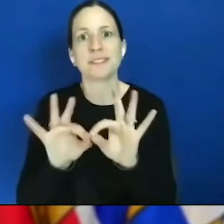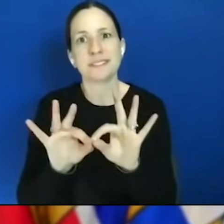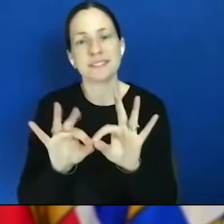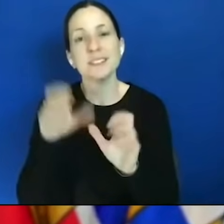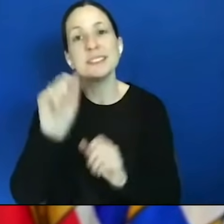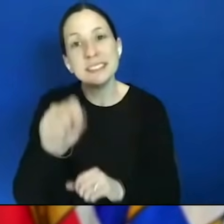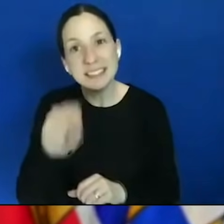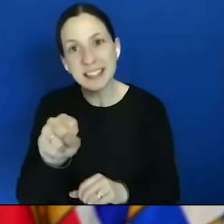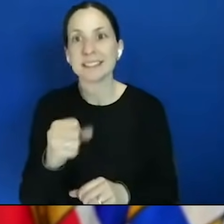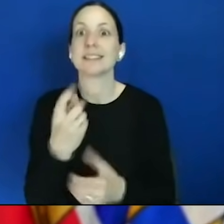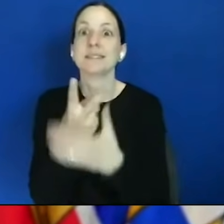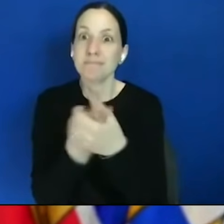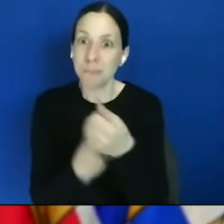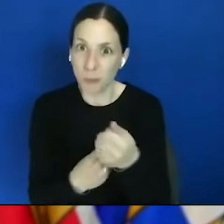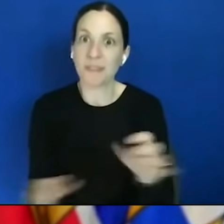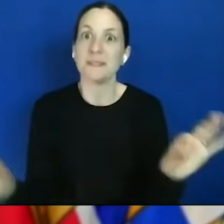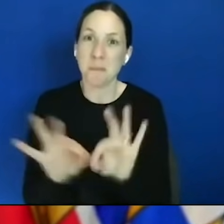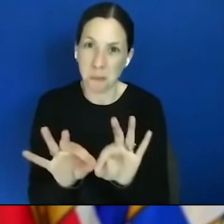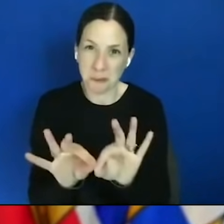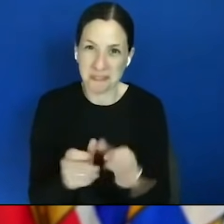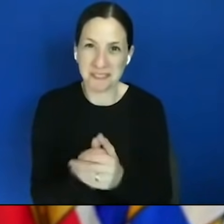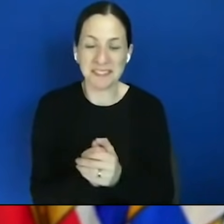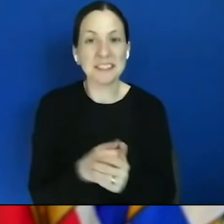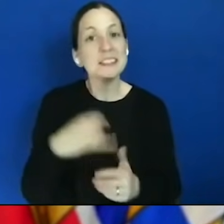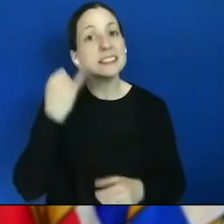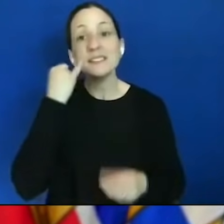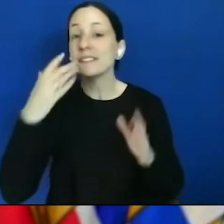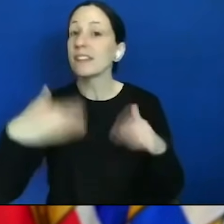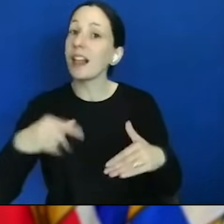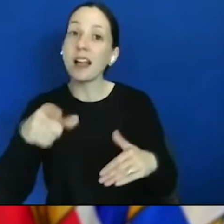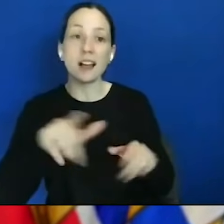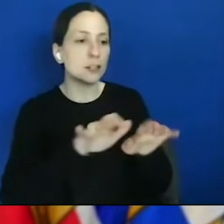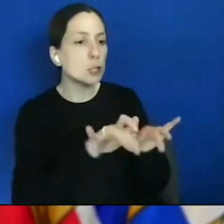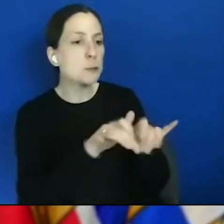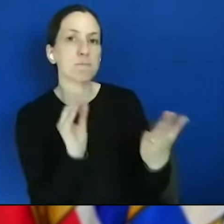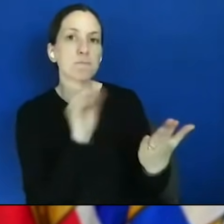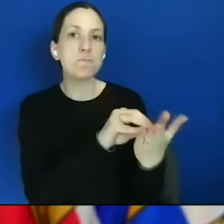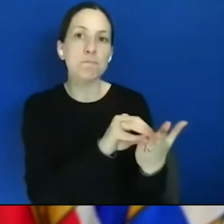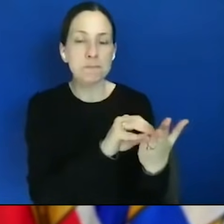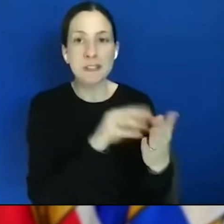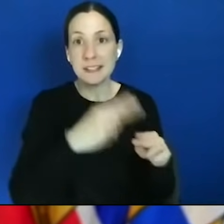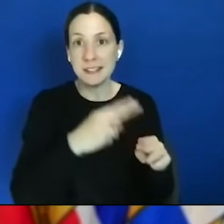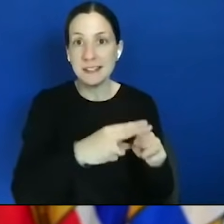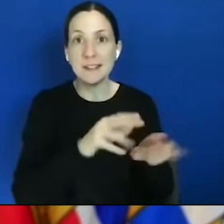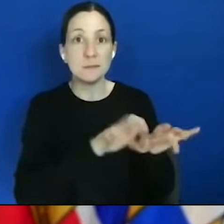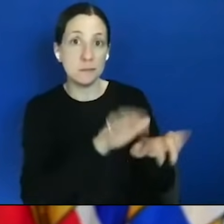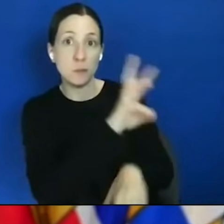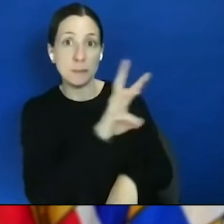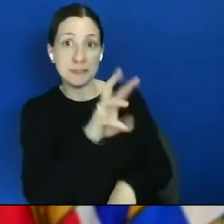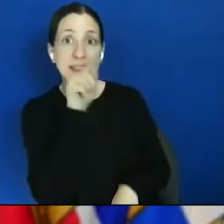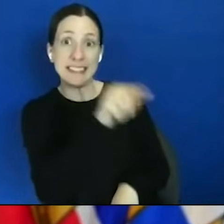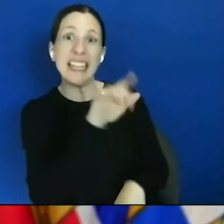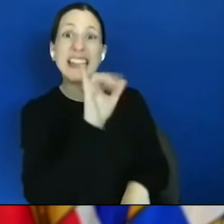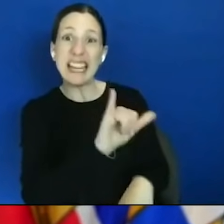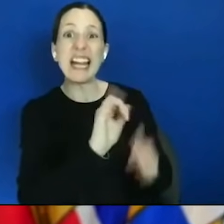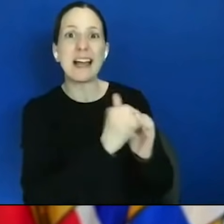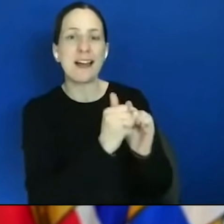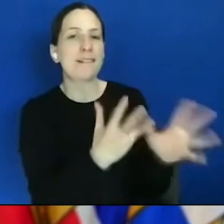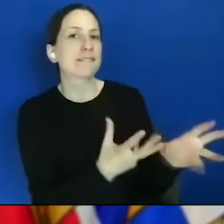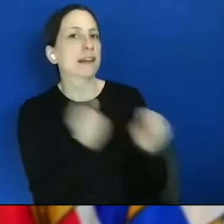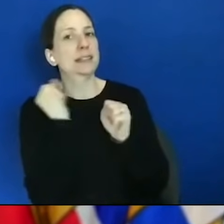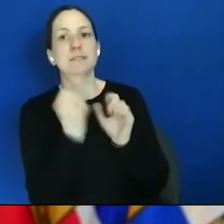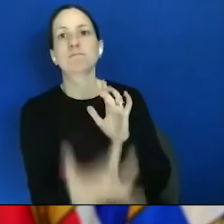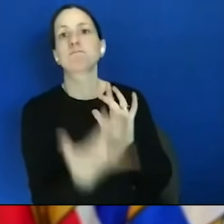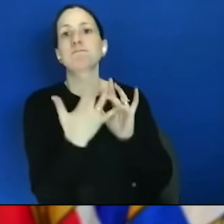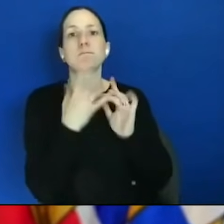both. And of course, if you haven't already done so, please make sure you're registered, and that is the vaccine fast track to getting both